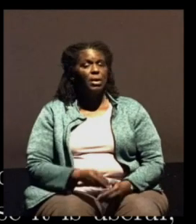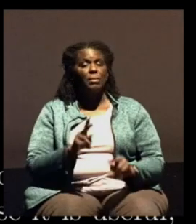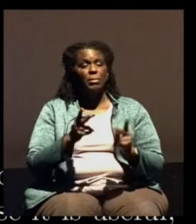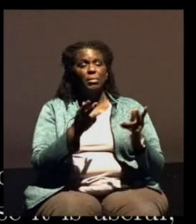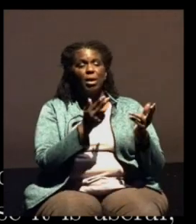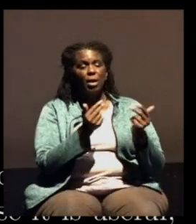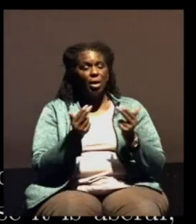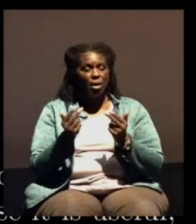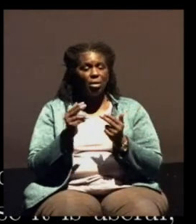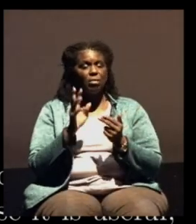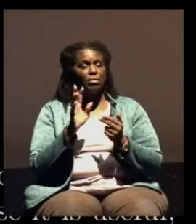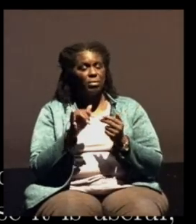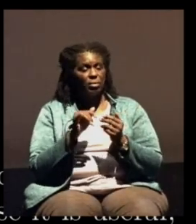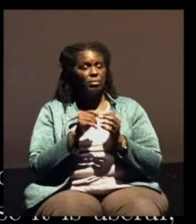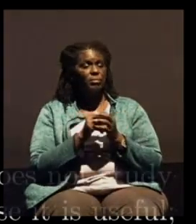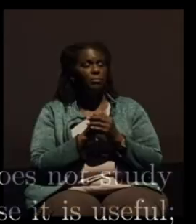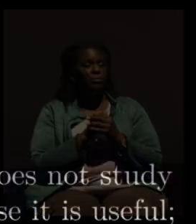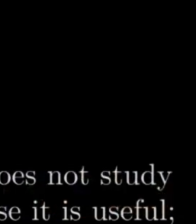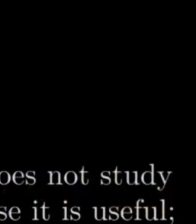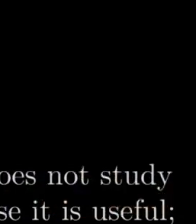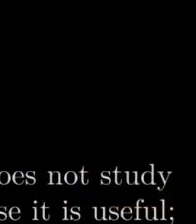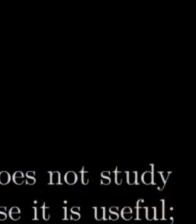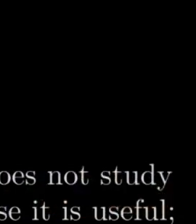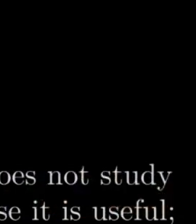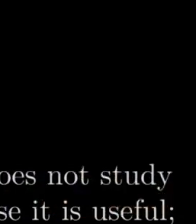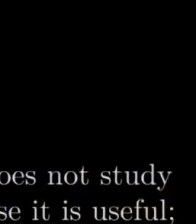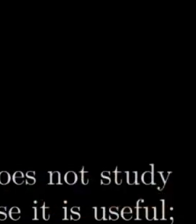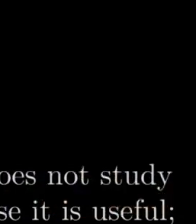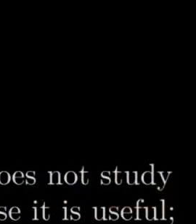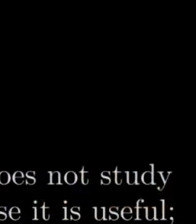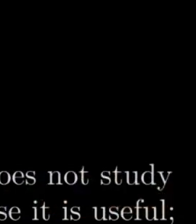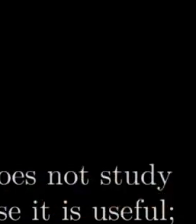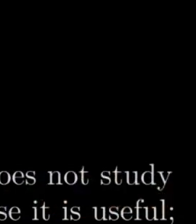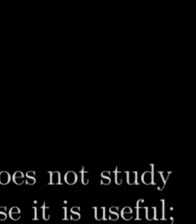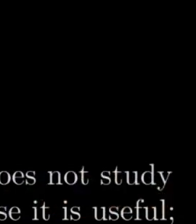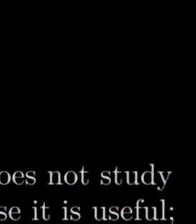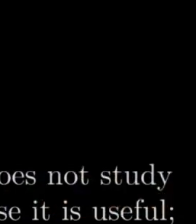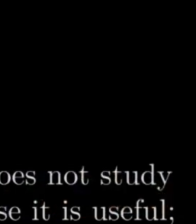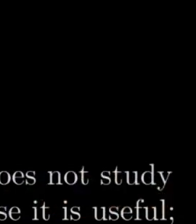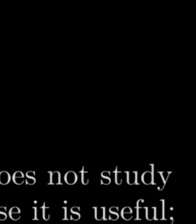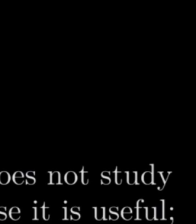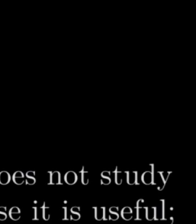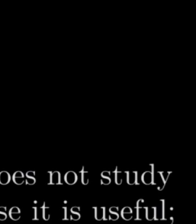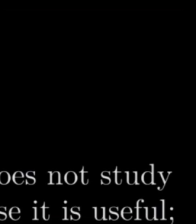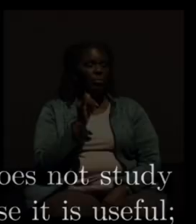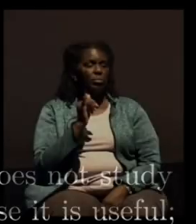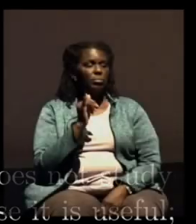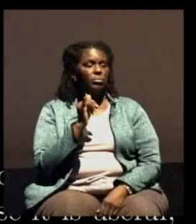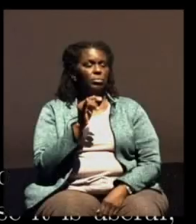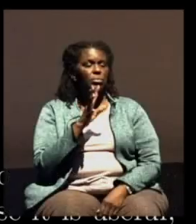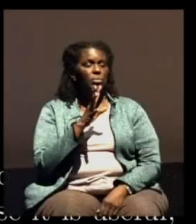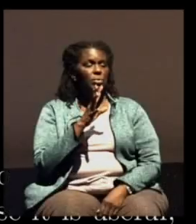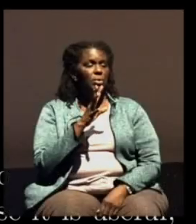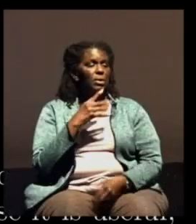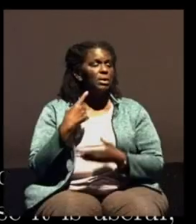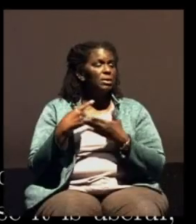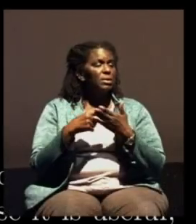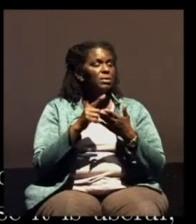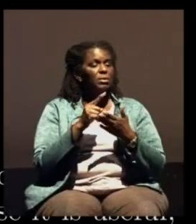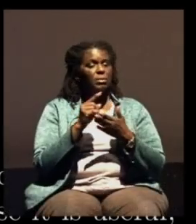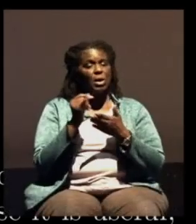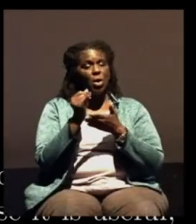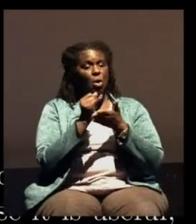And that's sort of bizarre. Like he's talking about something. It looks like he's talking about something that's really